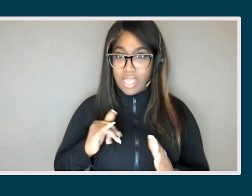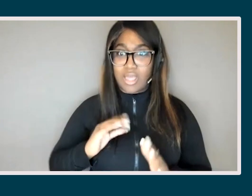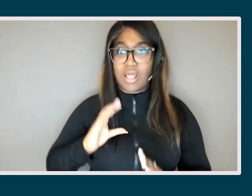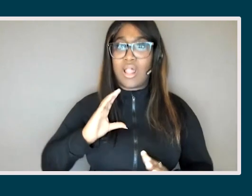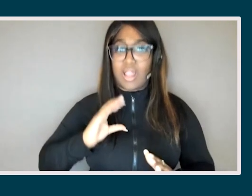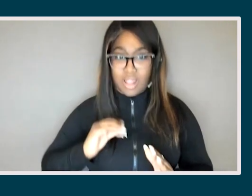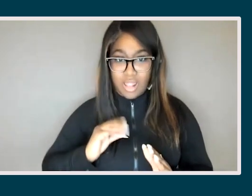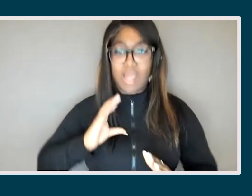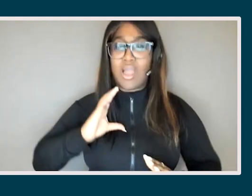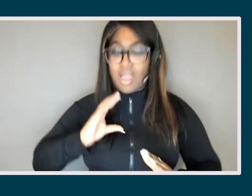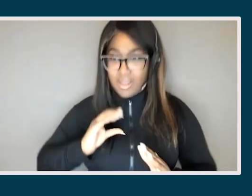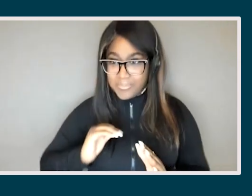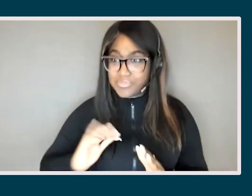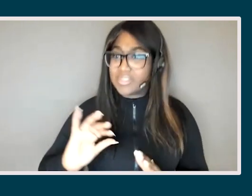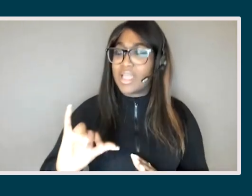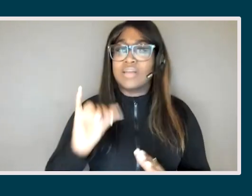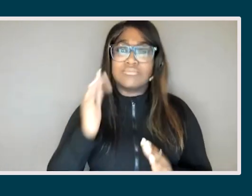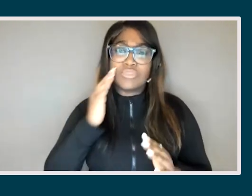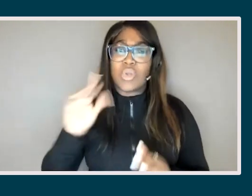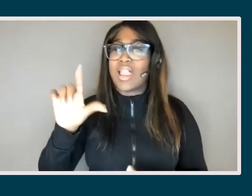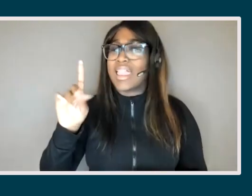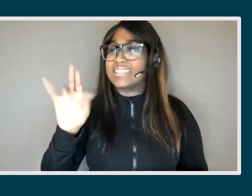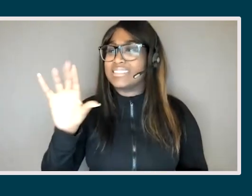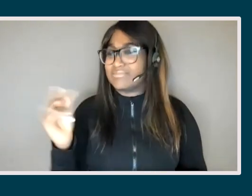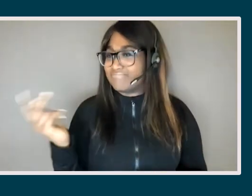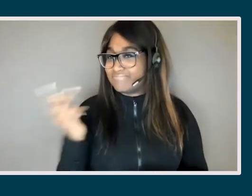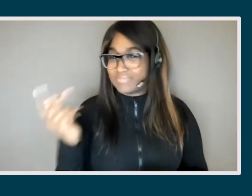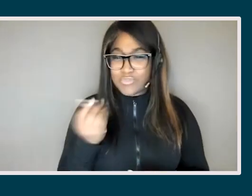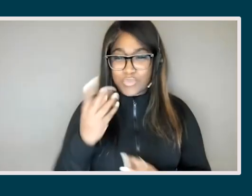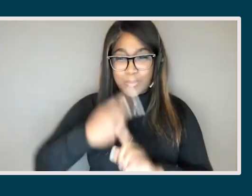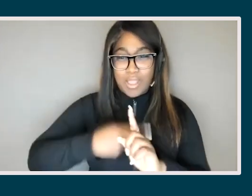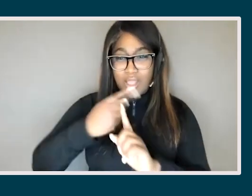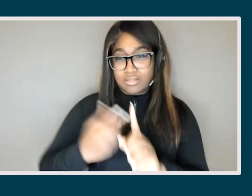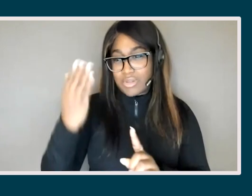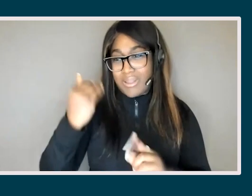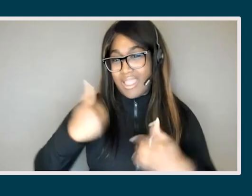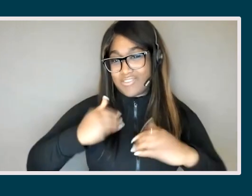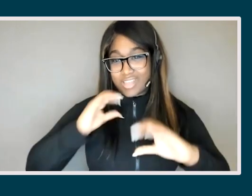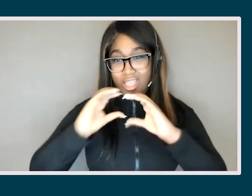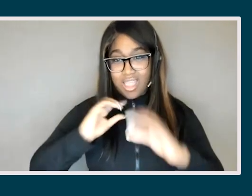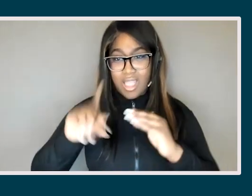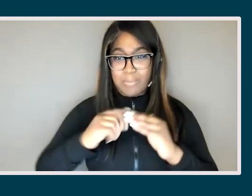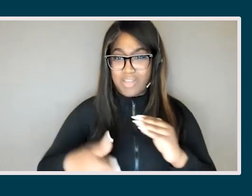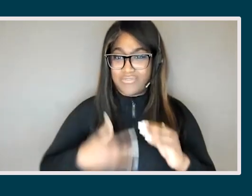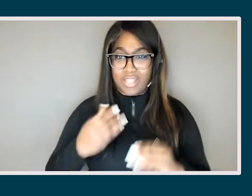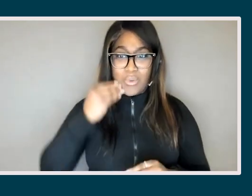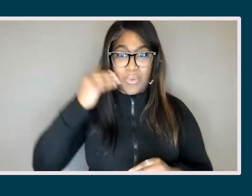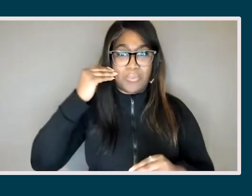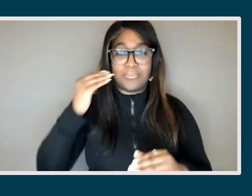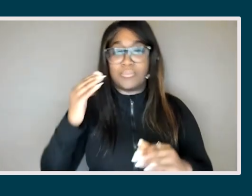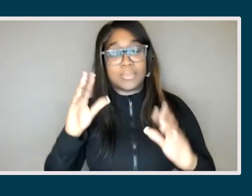know, Lindsey, you and I had this conversation a couple of months ago about hopelessness. And just looking